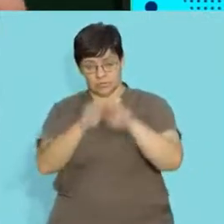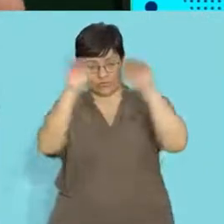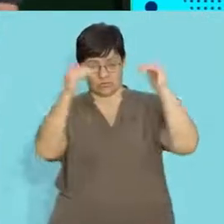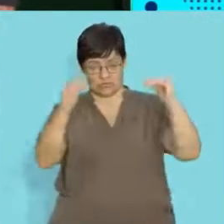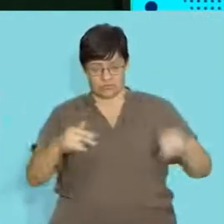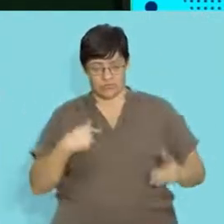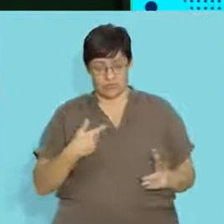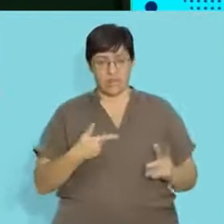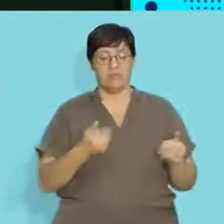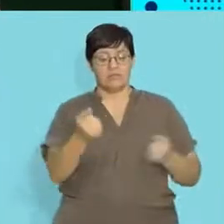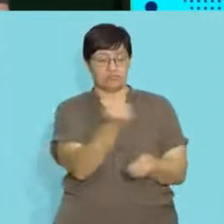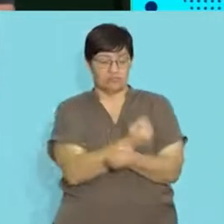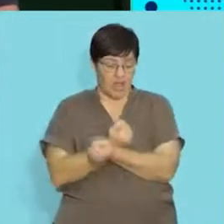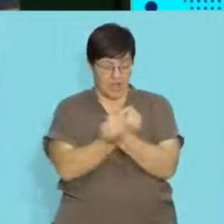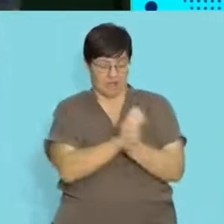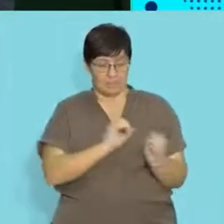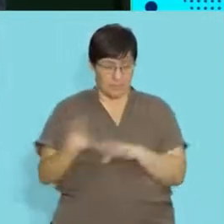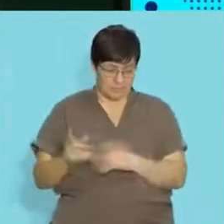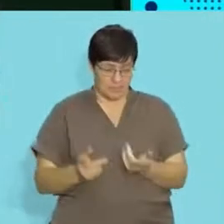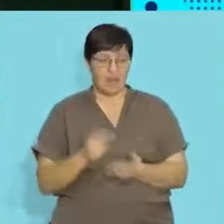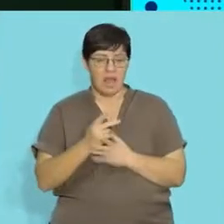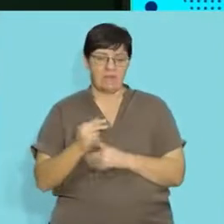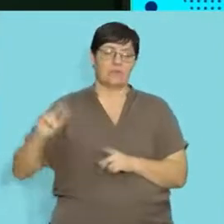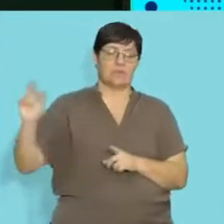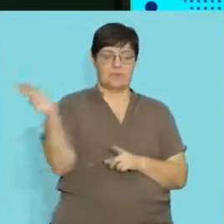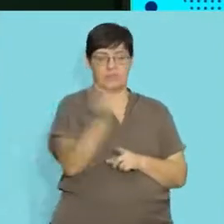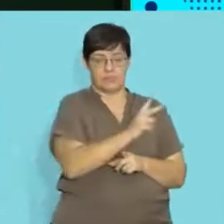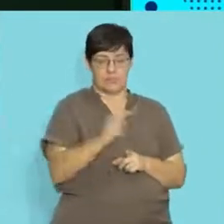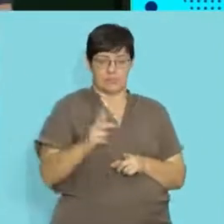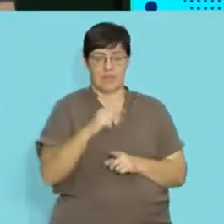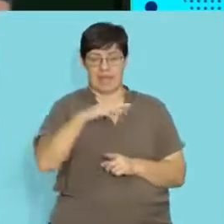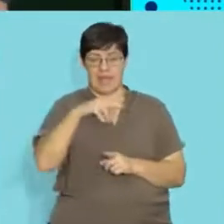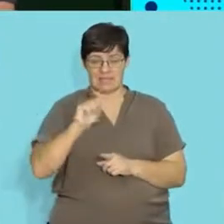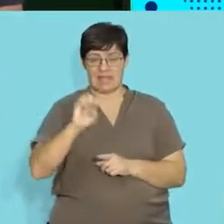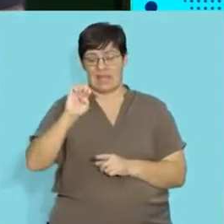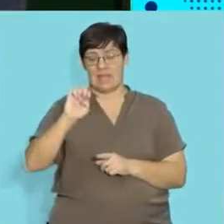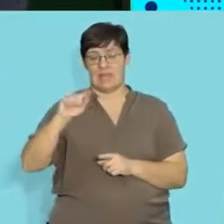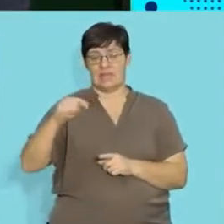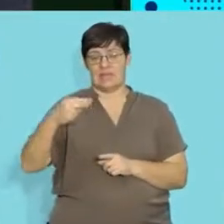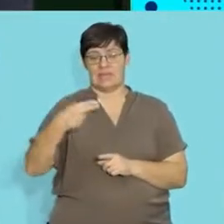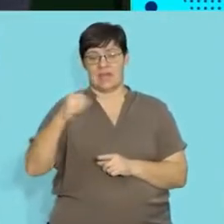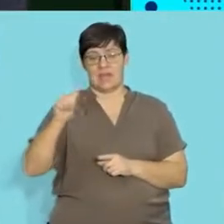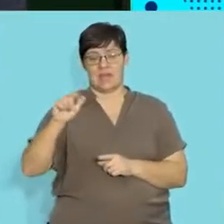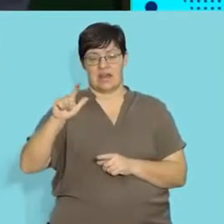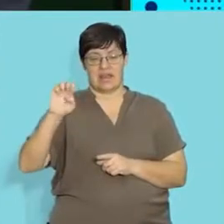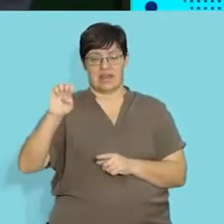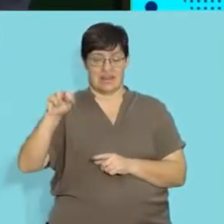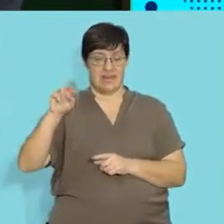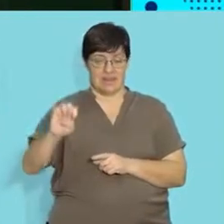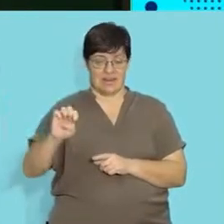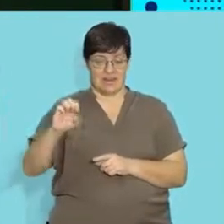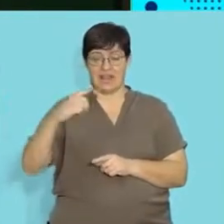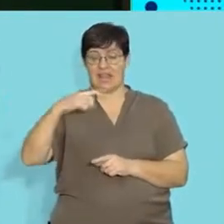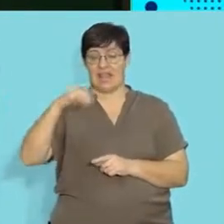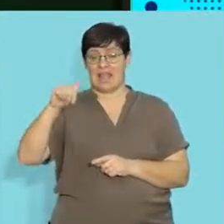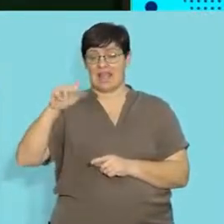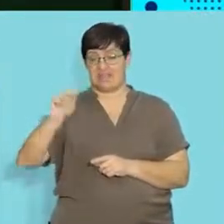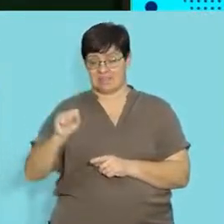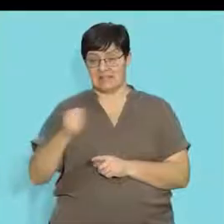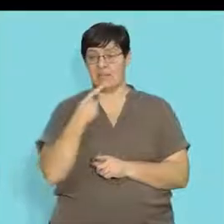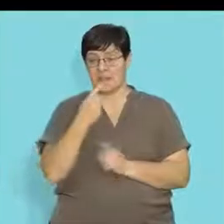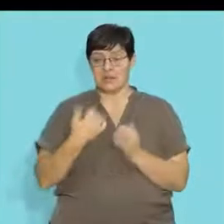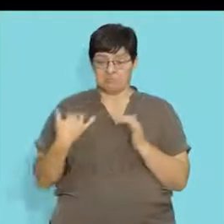the delivery trucks, they are sprayed with a gas called ethylene gas. And that ethylene gas stimulates